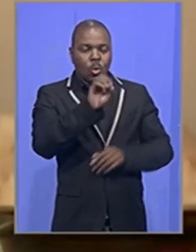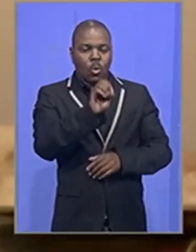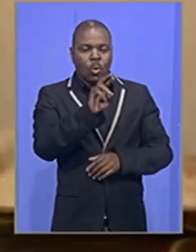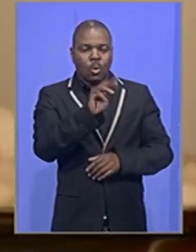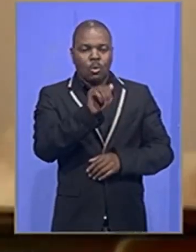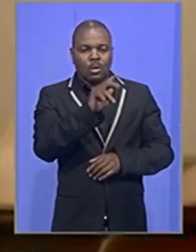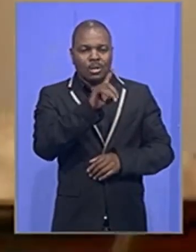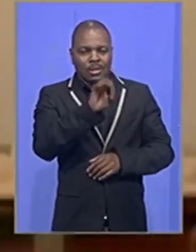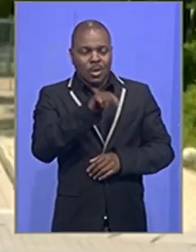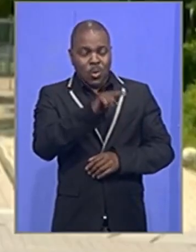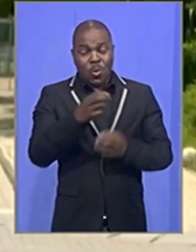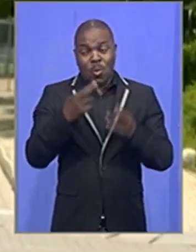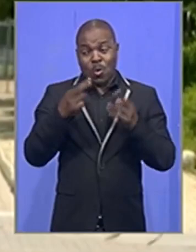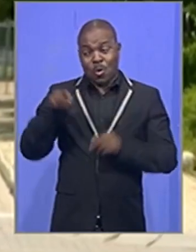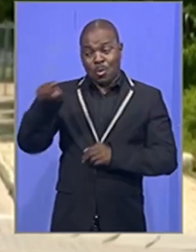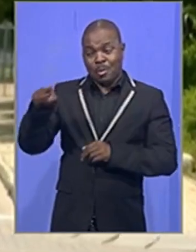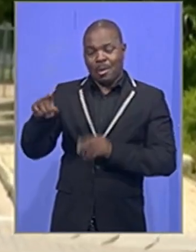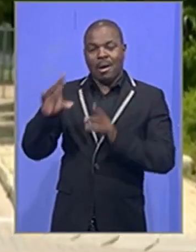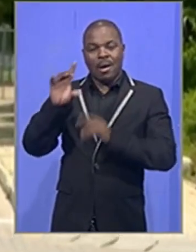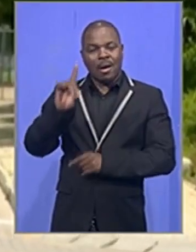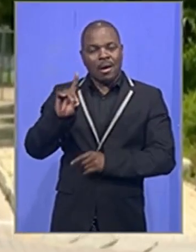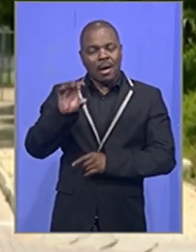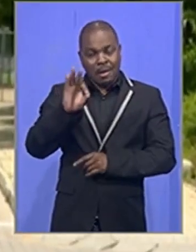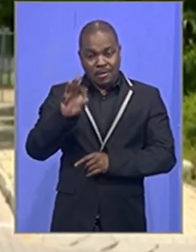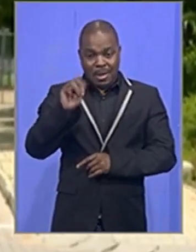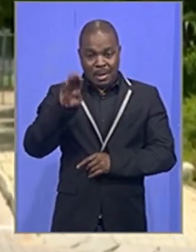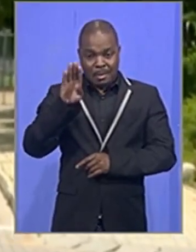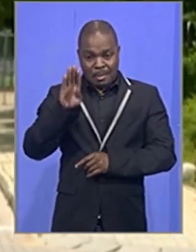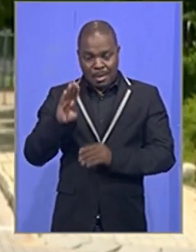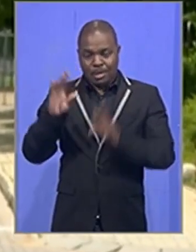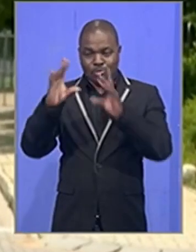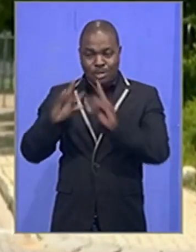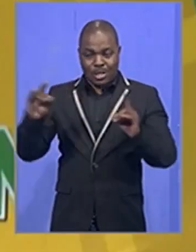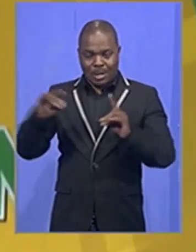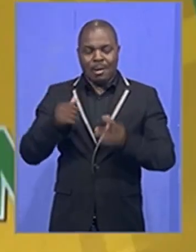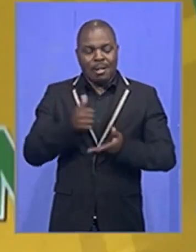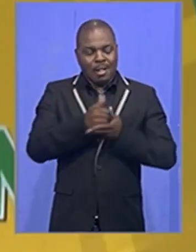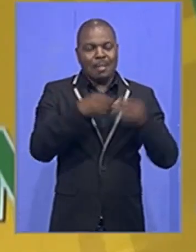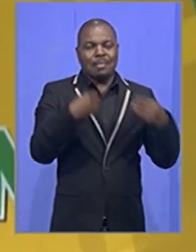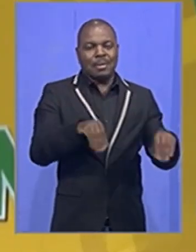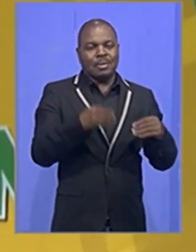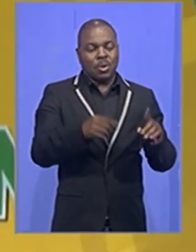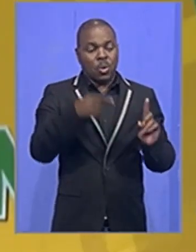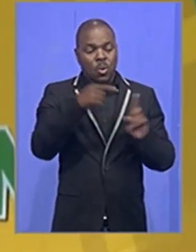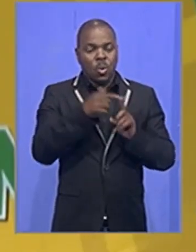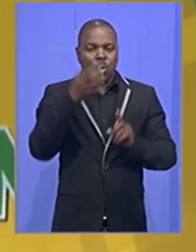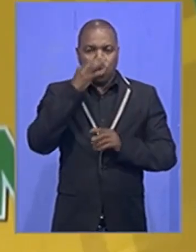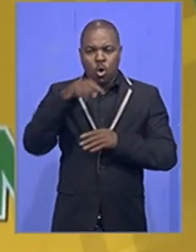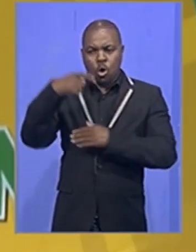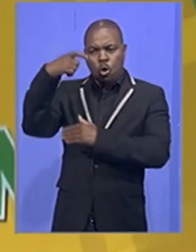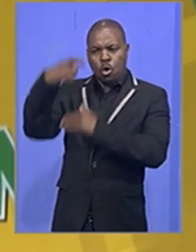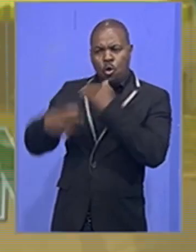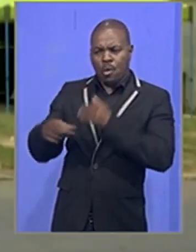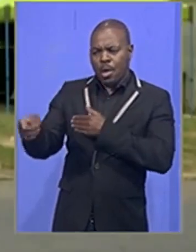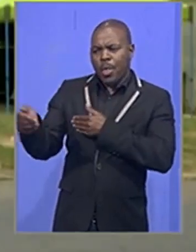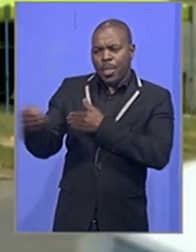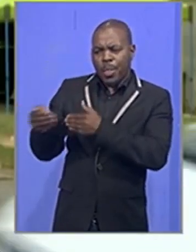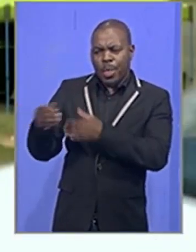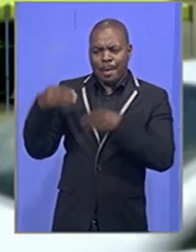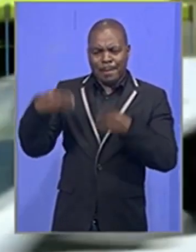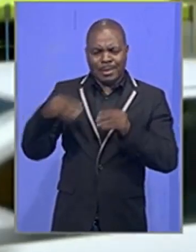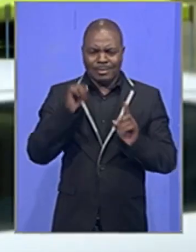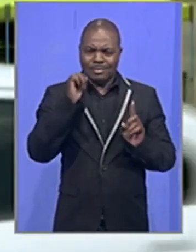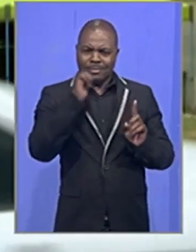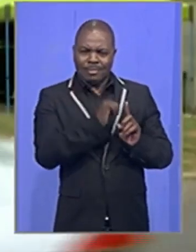ba tepeti ngomiletong ya kwalipate long la FNB hukabona kwebo. Ar conference ANC, ewe singkakala lefelola hakwe la